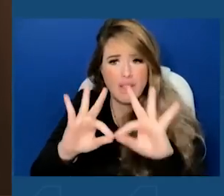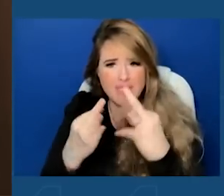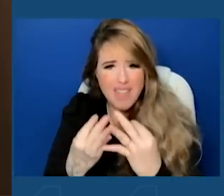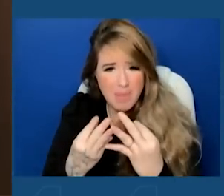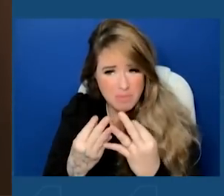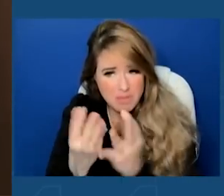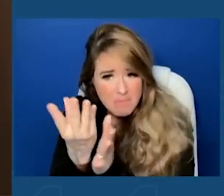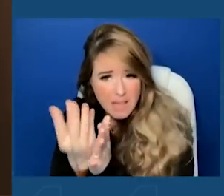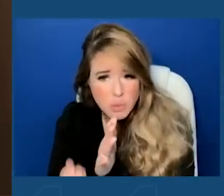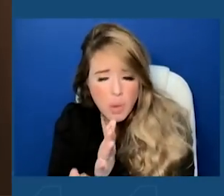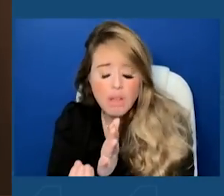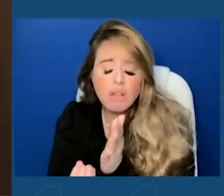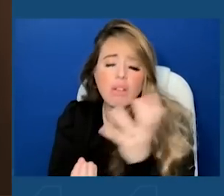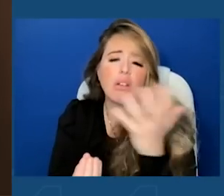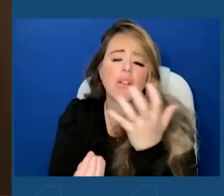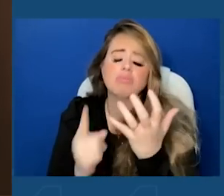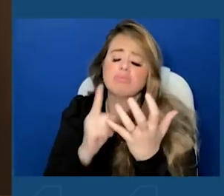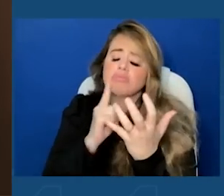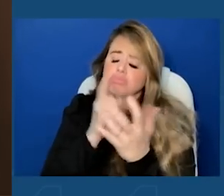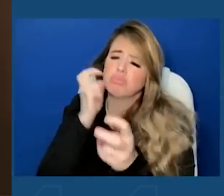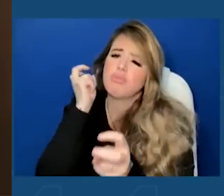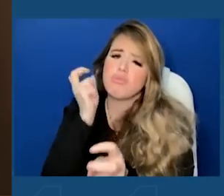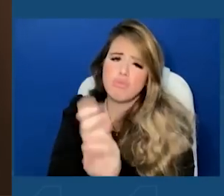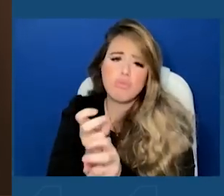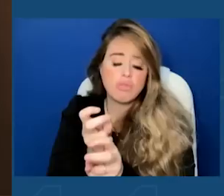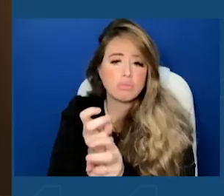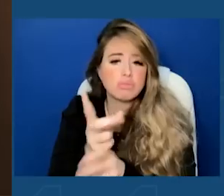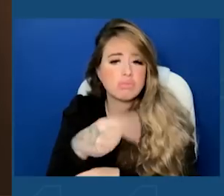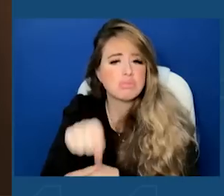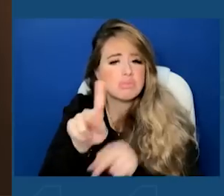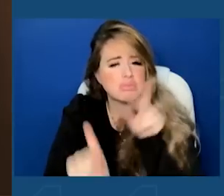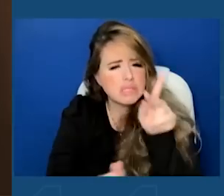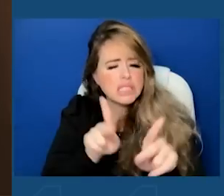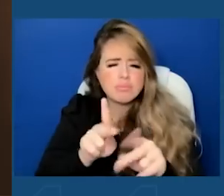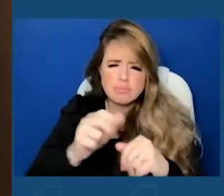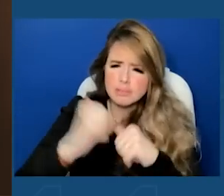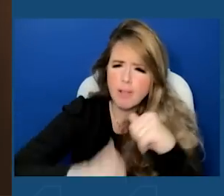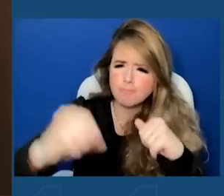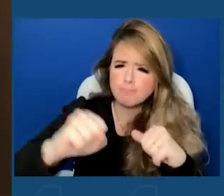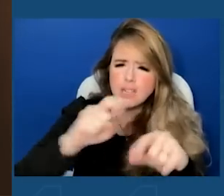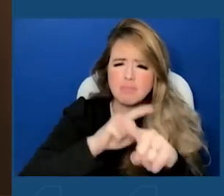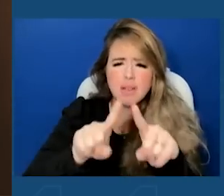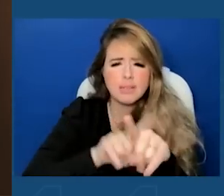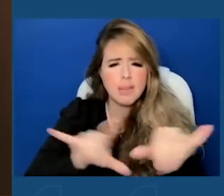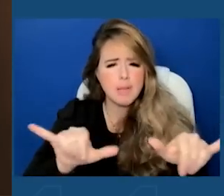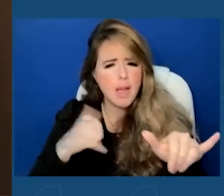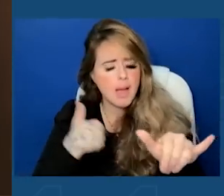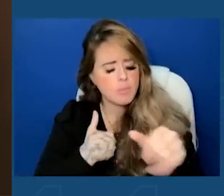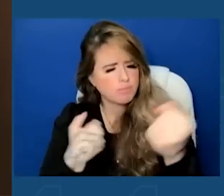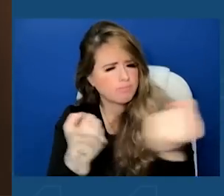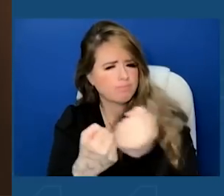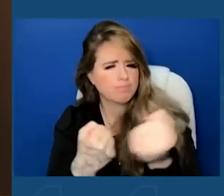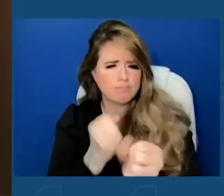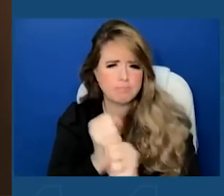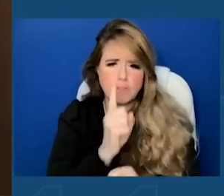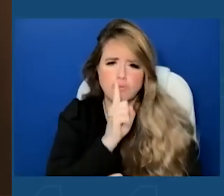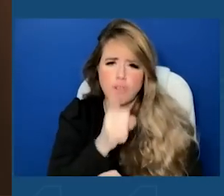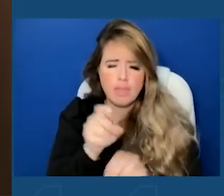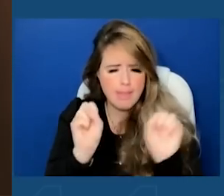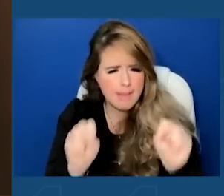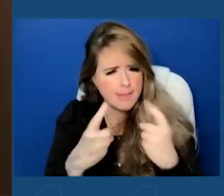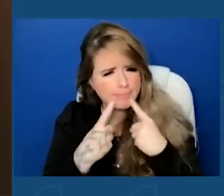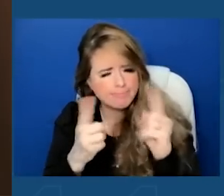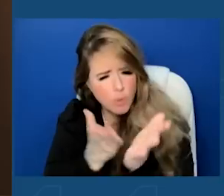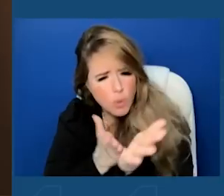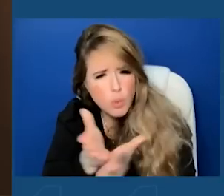these people, as tough as I know they are, to know that we need to make sure that they can handle the circumstances they're in, because none of them ever thought that this is what